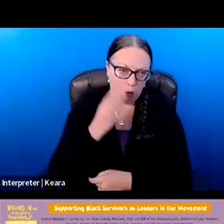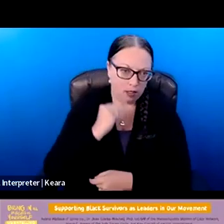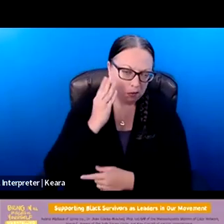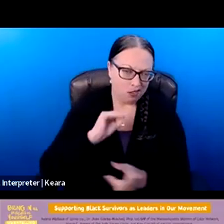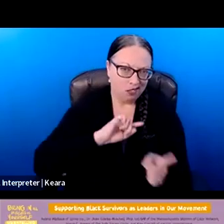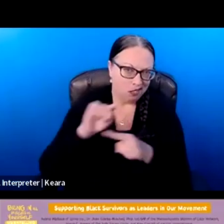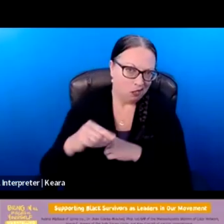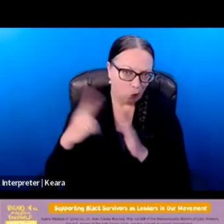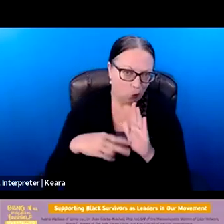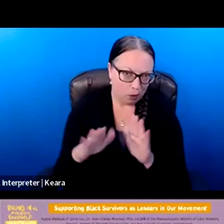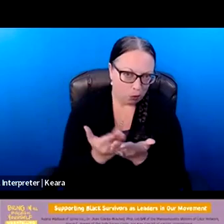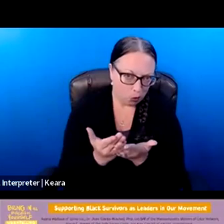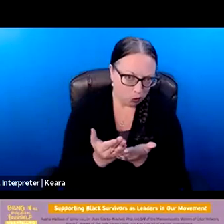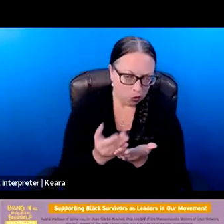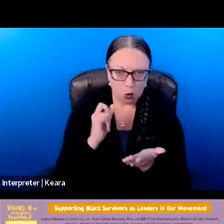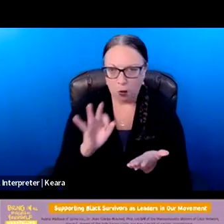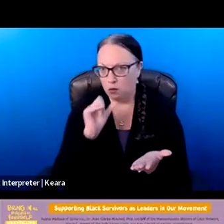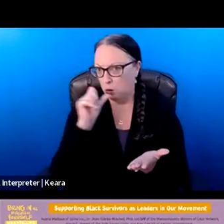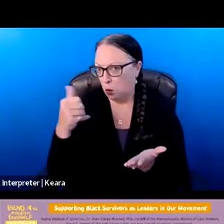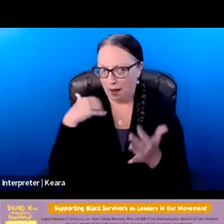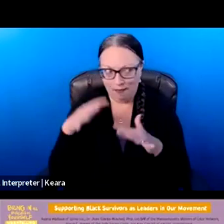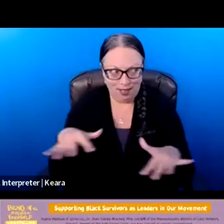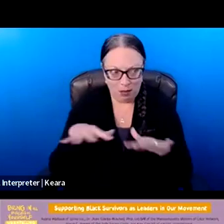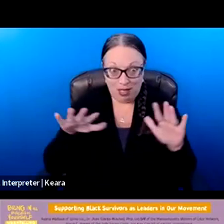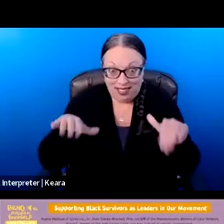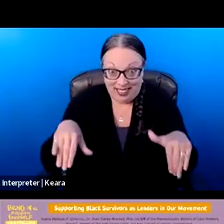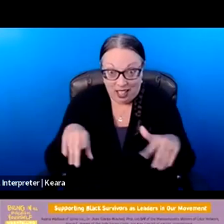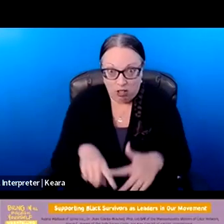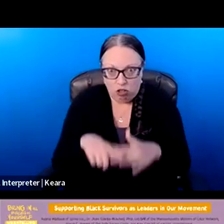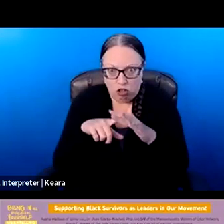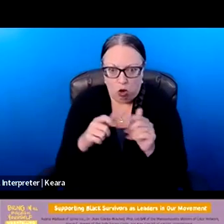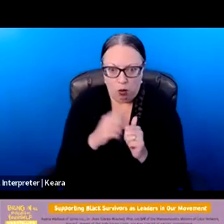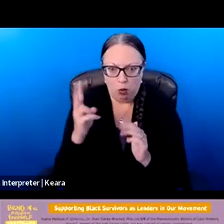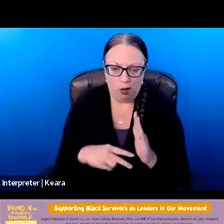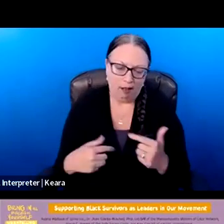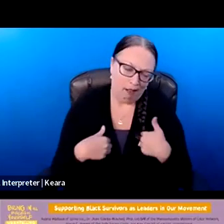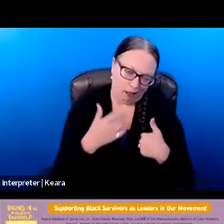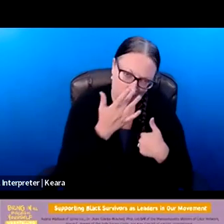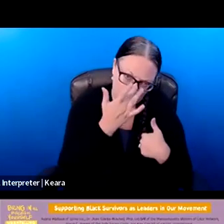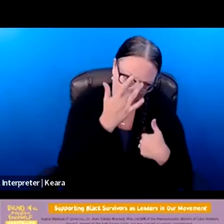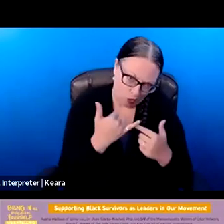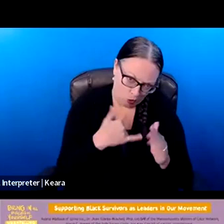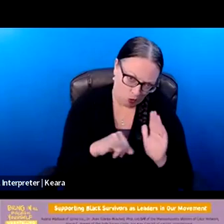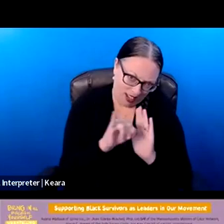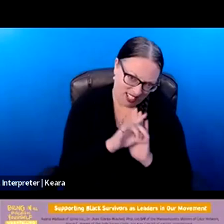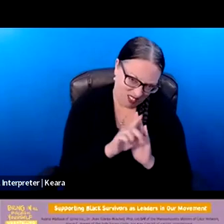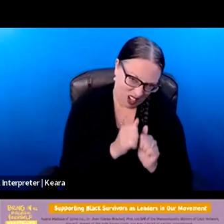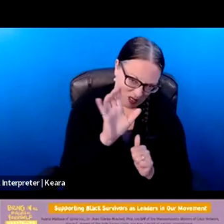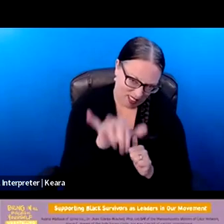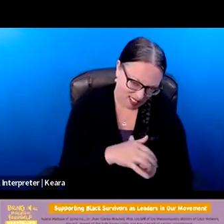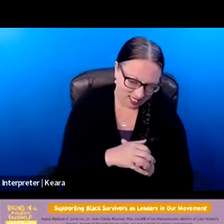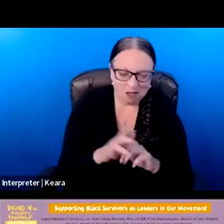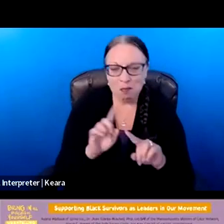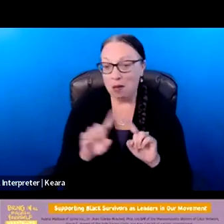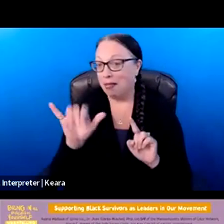And so if you don't have the space yet, like, start with reading. Like, I'm a nerd, so I identify with that, Alana. But like, that's a